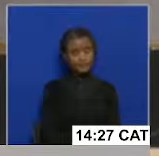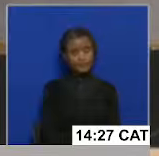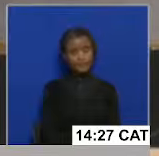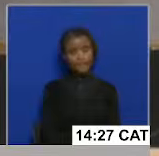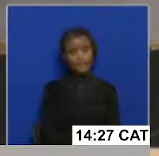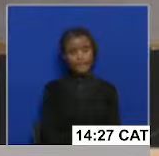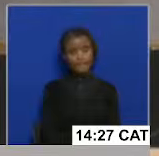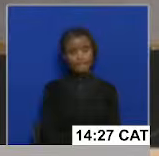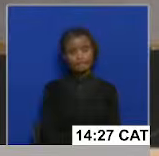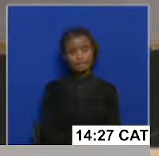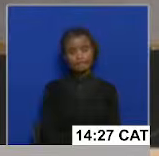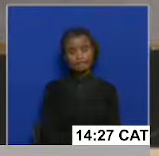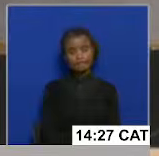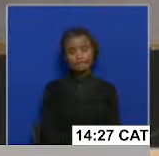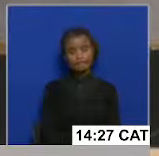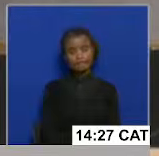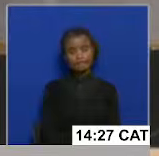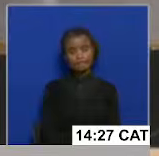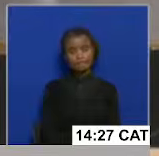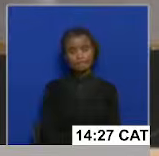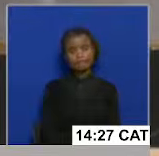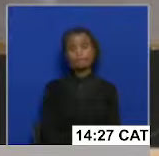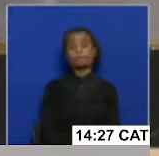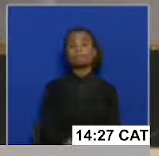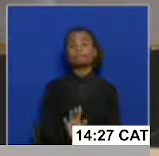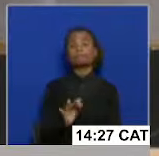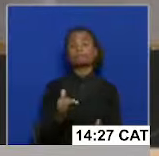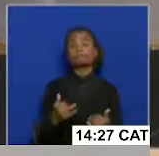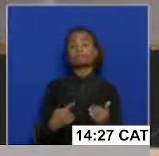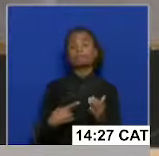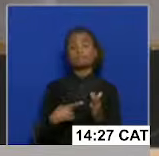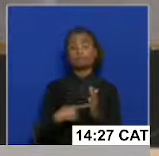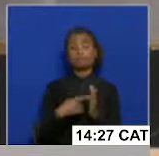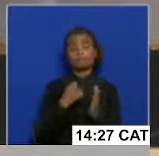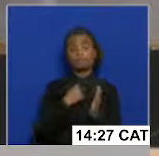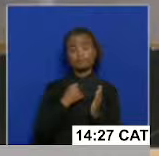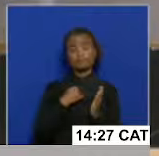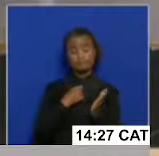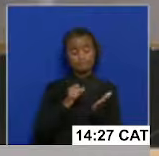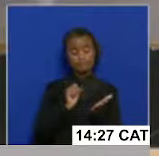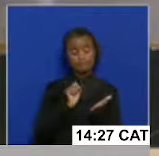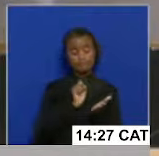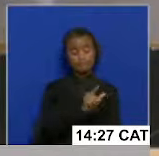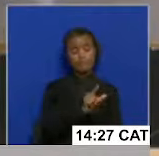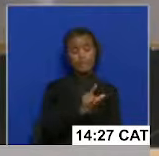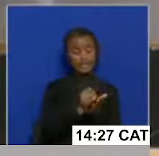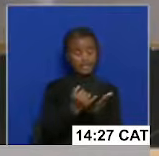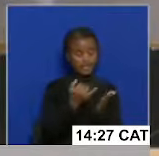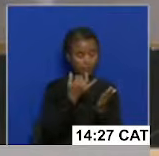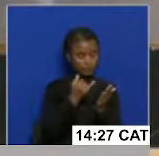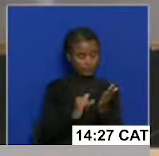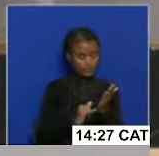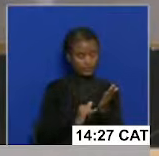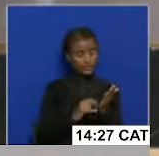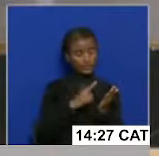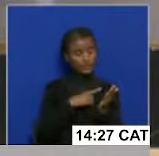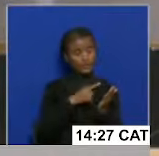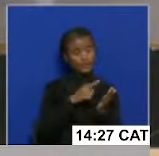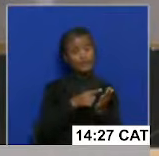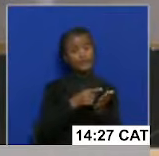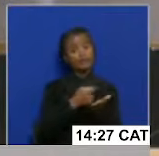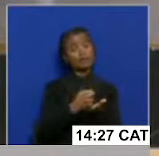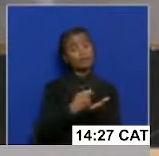Okay, when I check my message here, it's like this one, the one that she says, have you